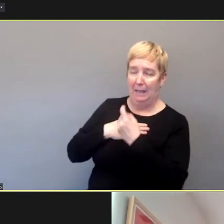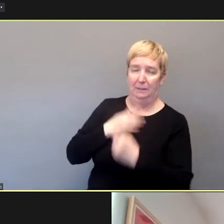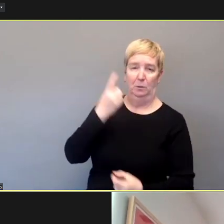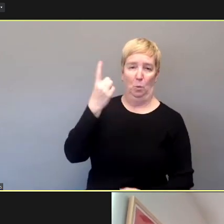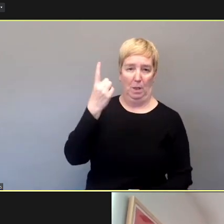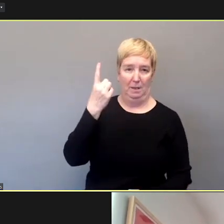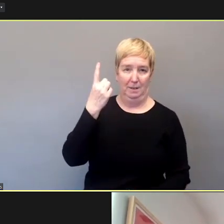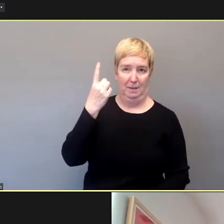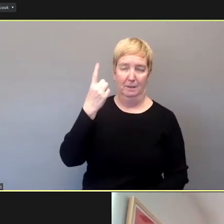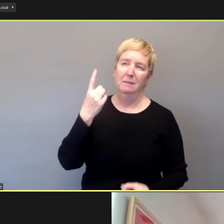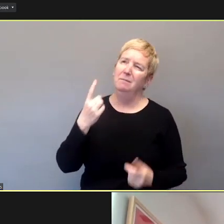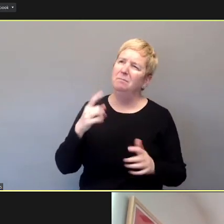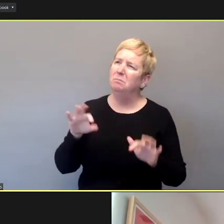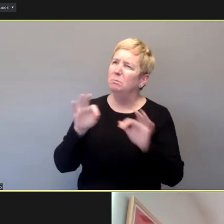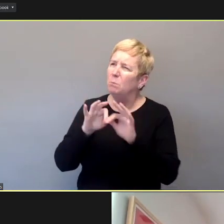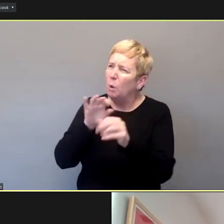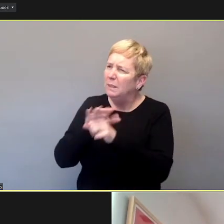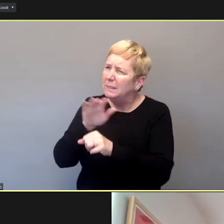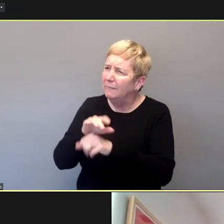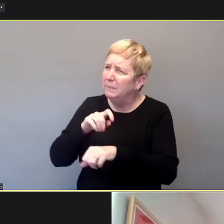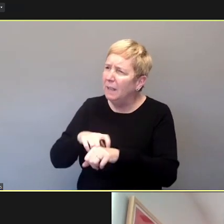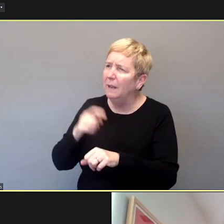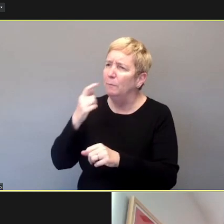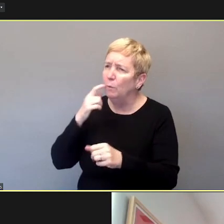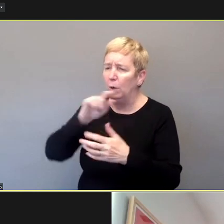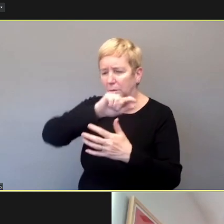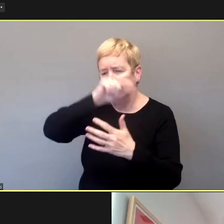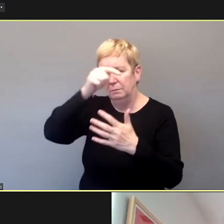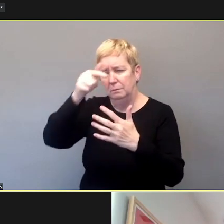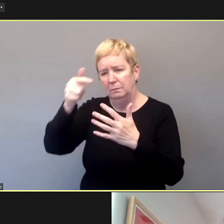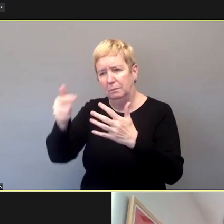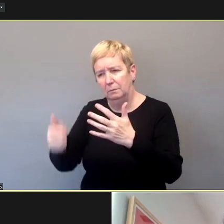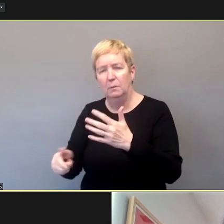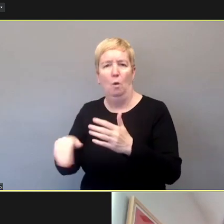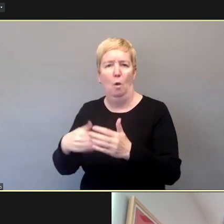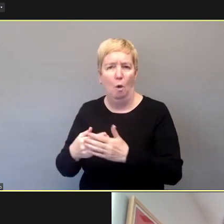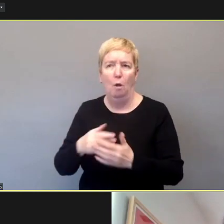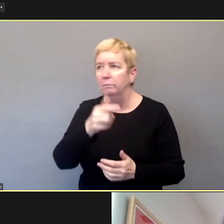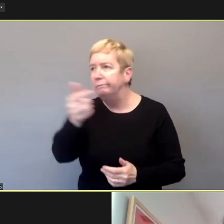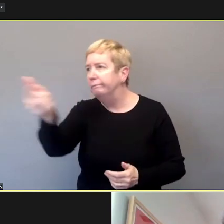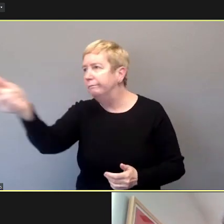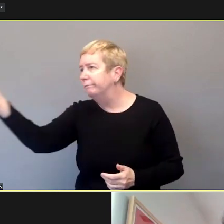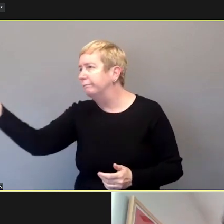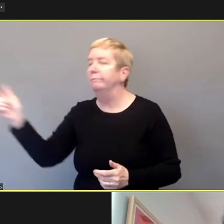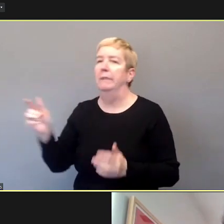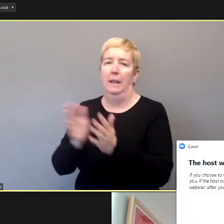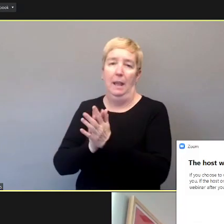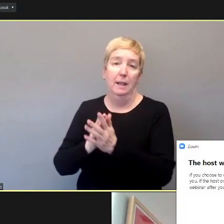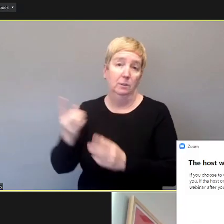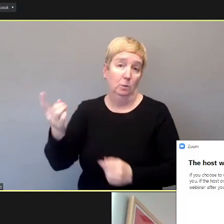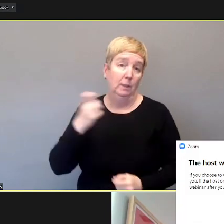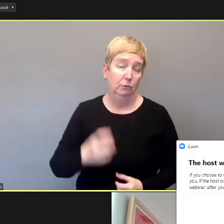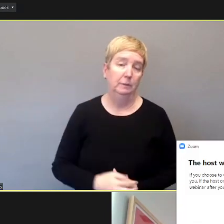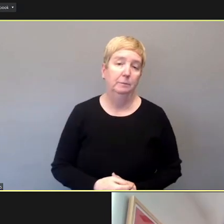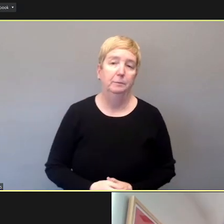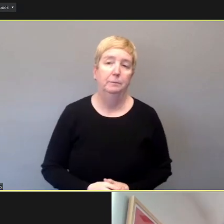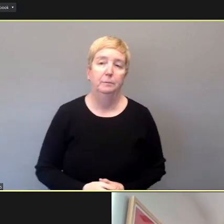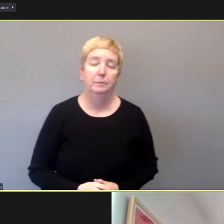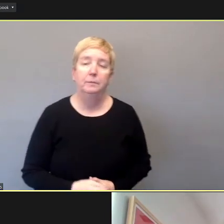have ample time to do for everyone who wants to ask a question to do so. So Chris, go ahead,